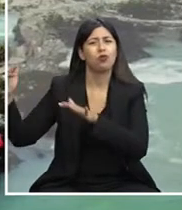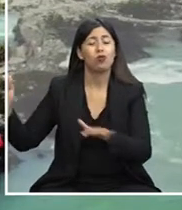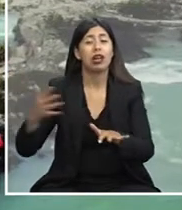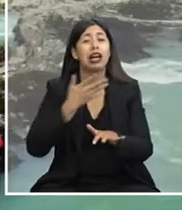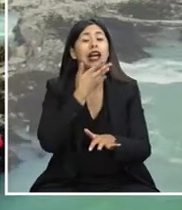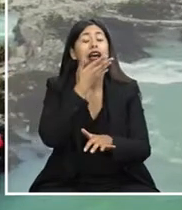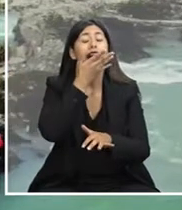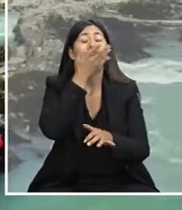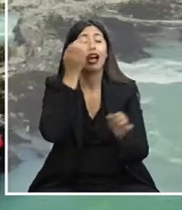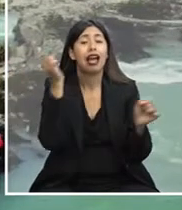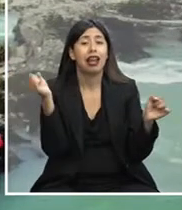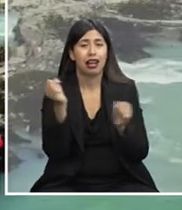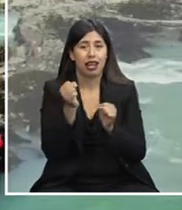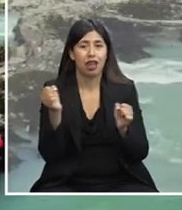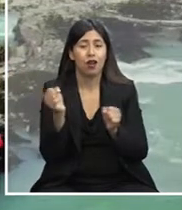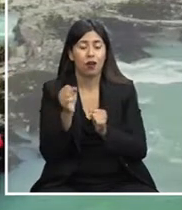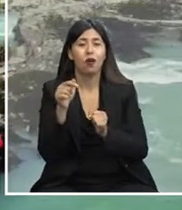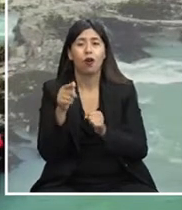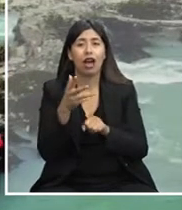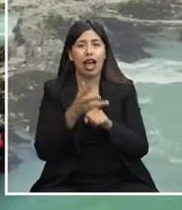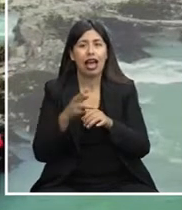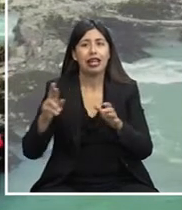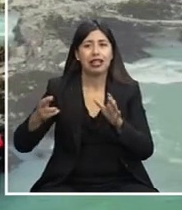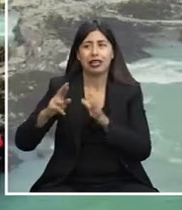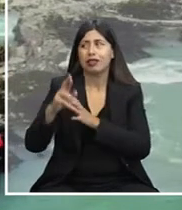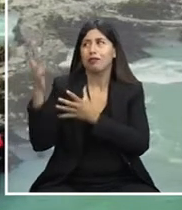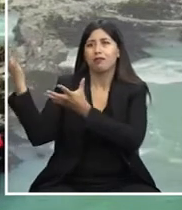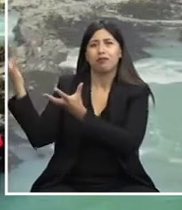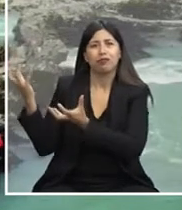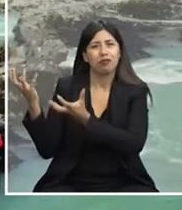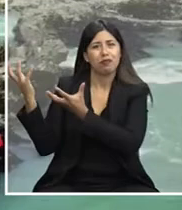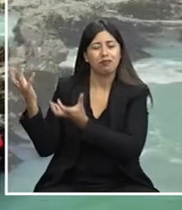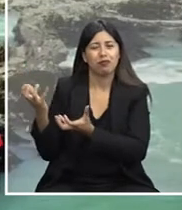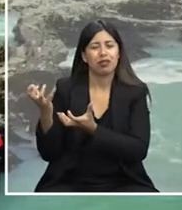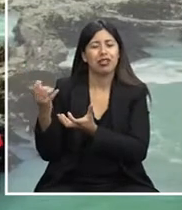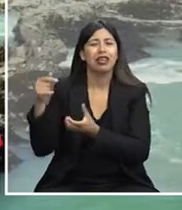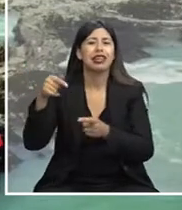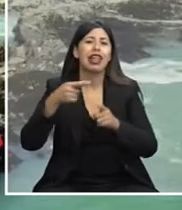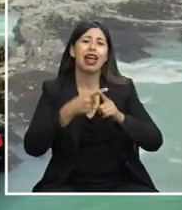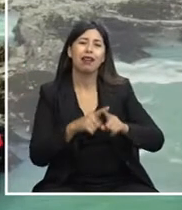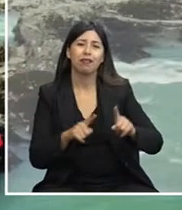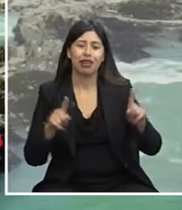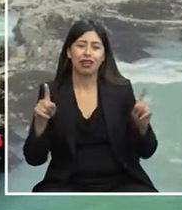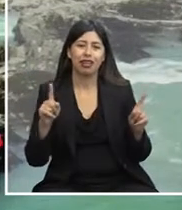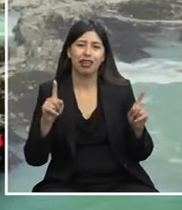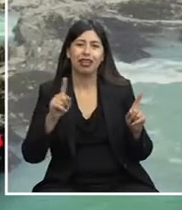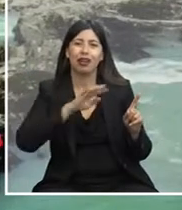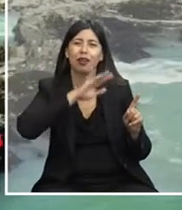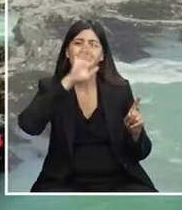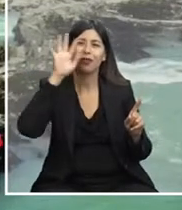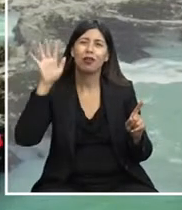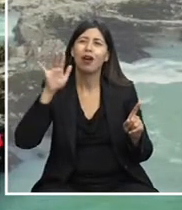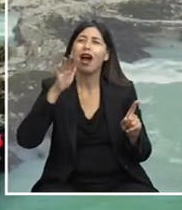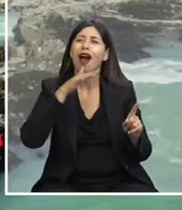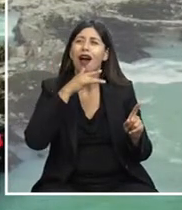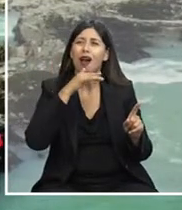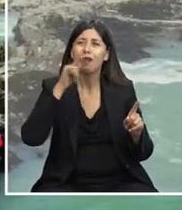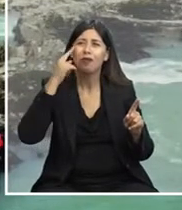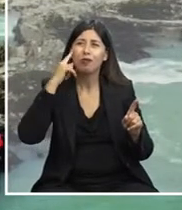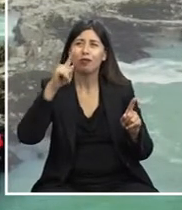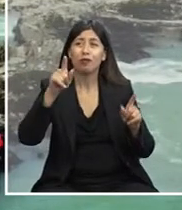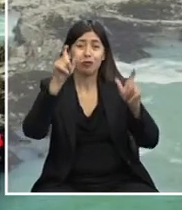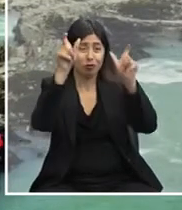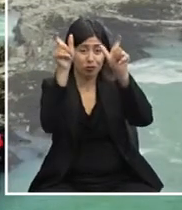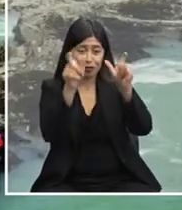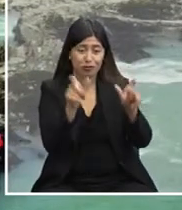of glaciers are really different in terms of the water they put into fjords. And what we're going from is a situation that looks a bit like the middle picture